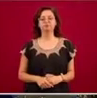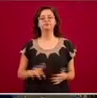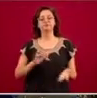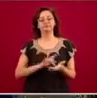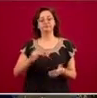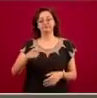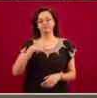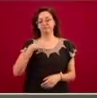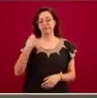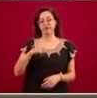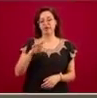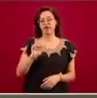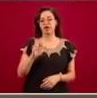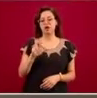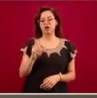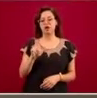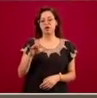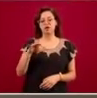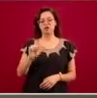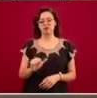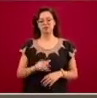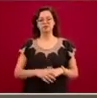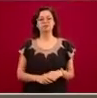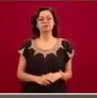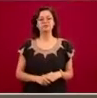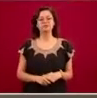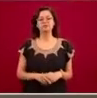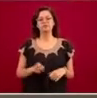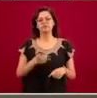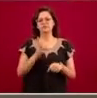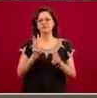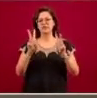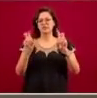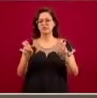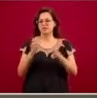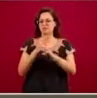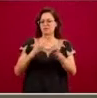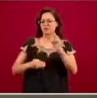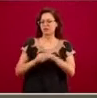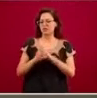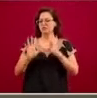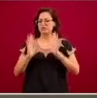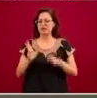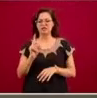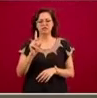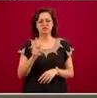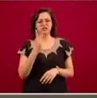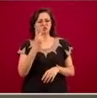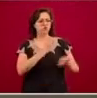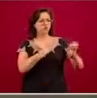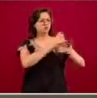Carolina Rivera de Milenio. Usted acaba de hablar del tema de los insumos. Dice que ya se Yes, you just talk about the